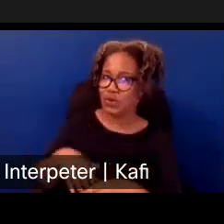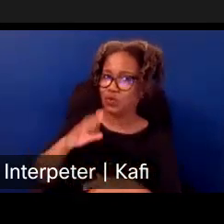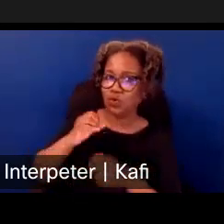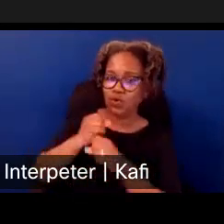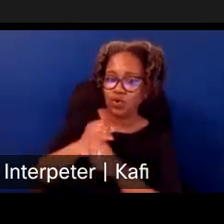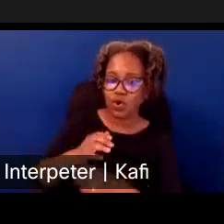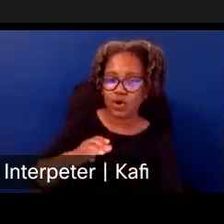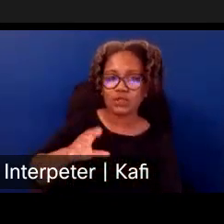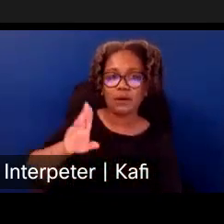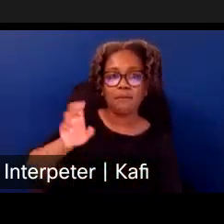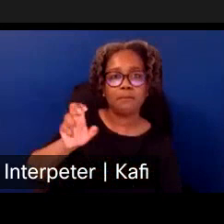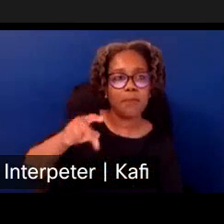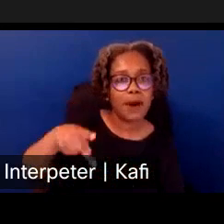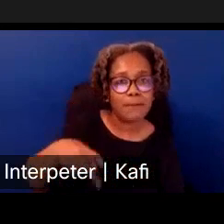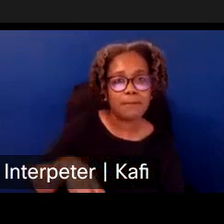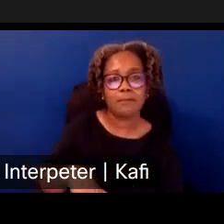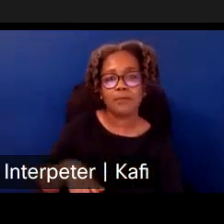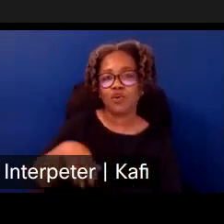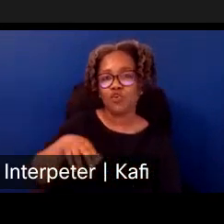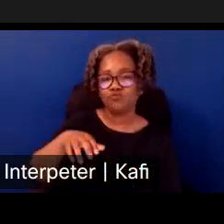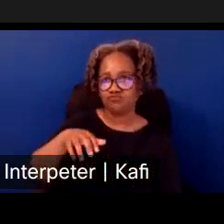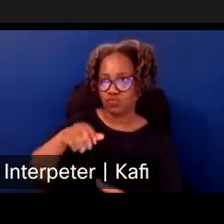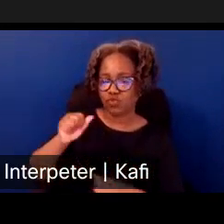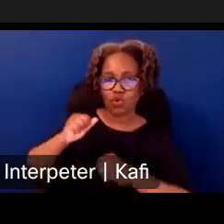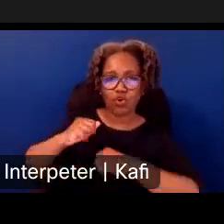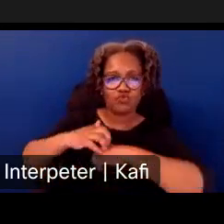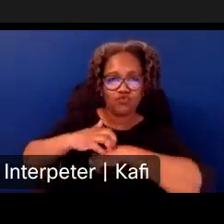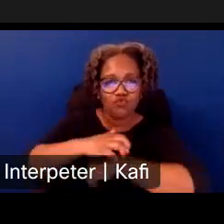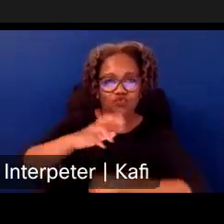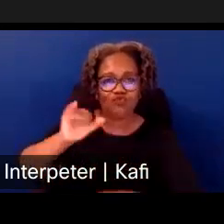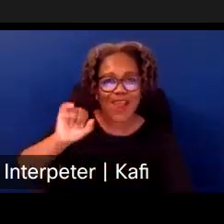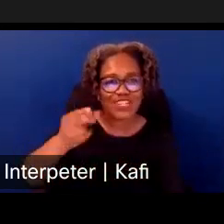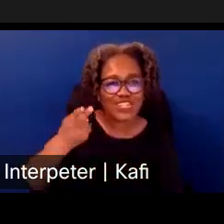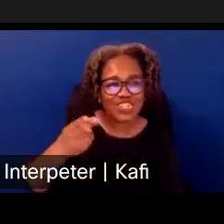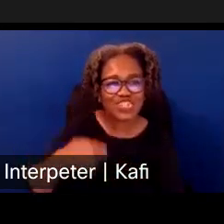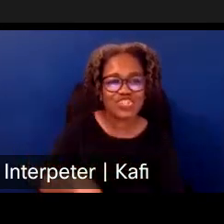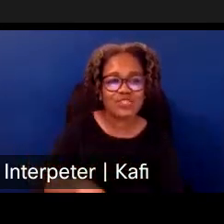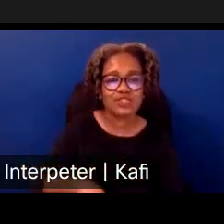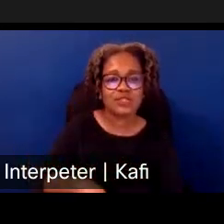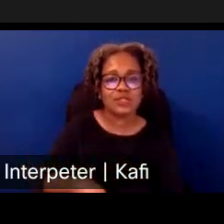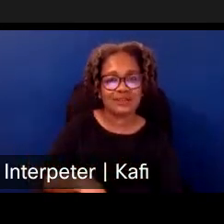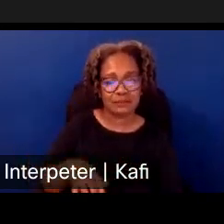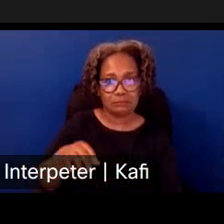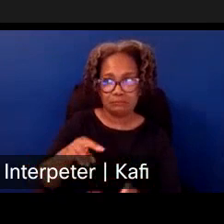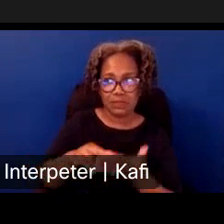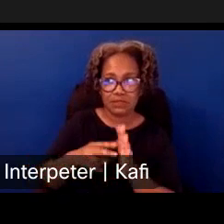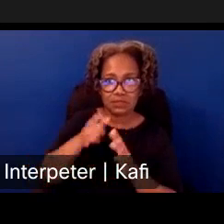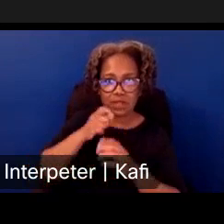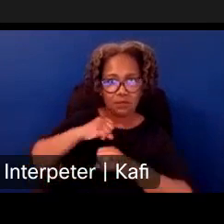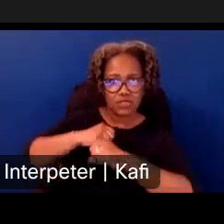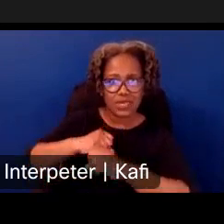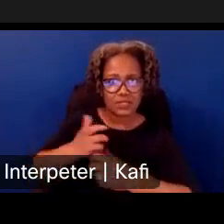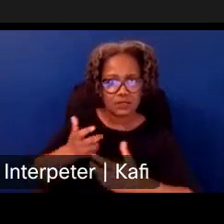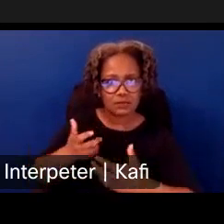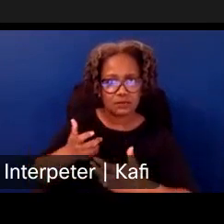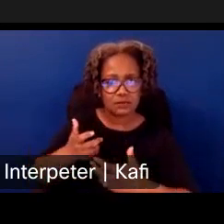that's a problem. That's not protective. You'll have the possibility of being infected.